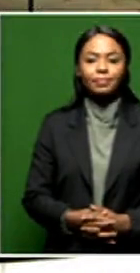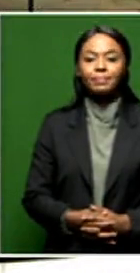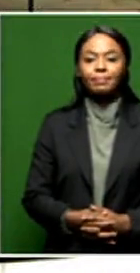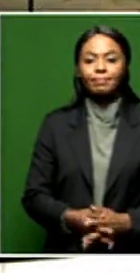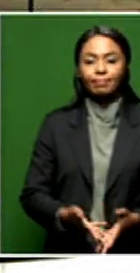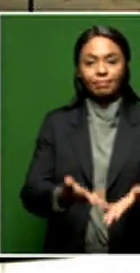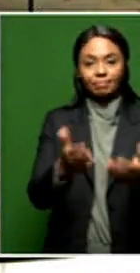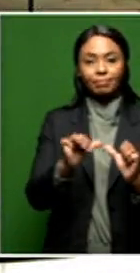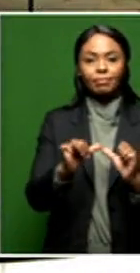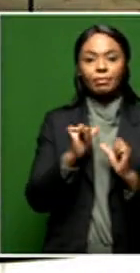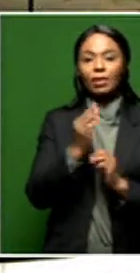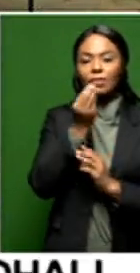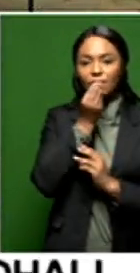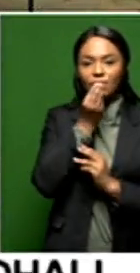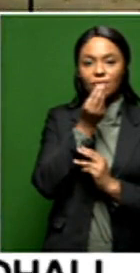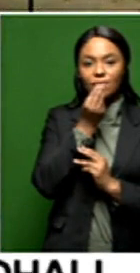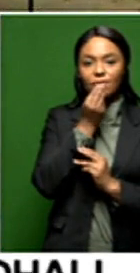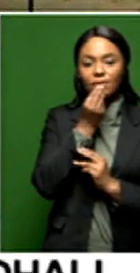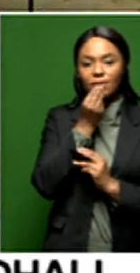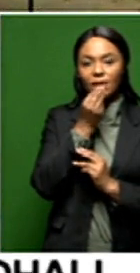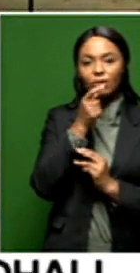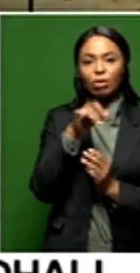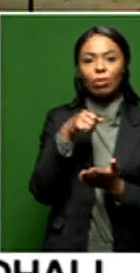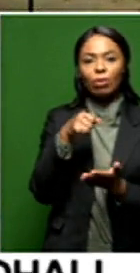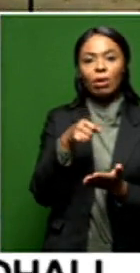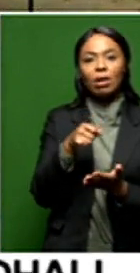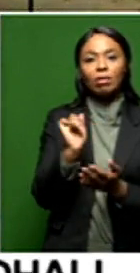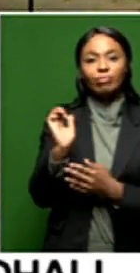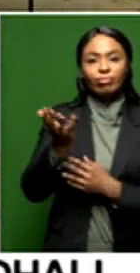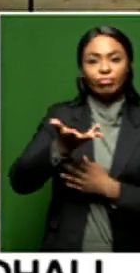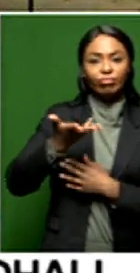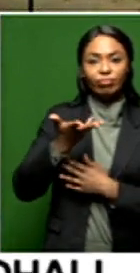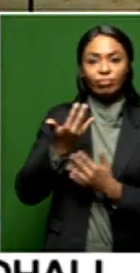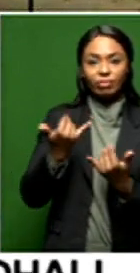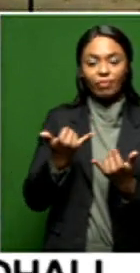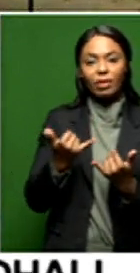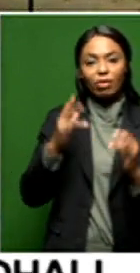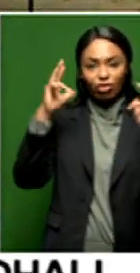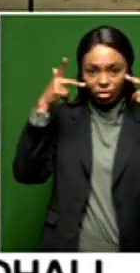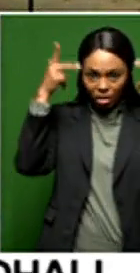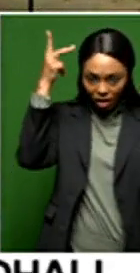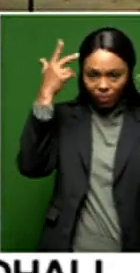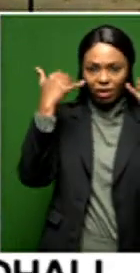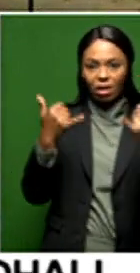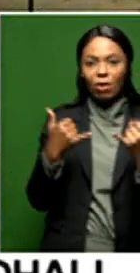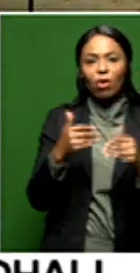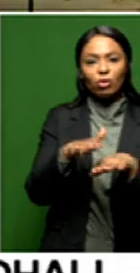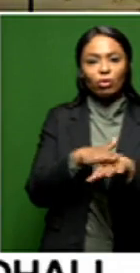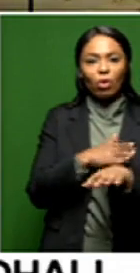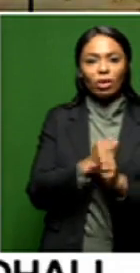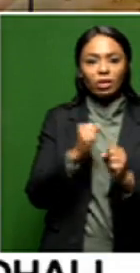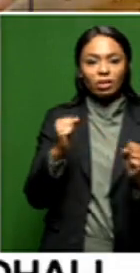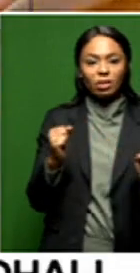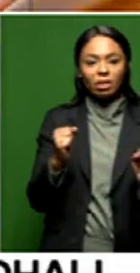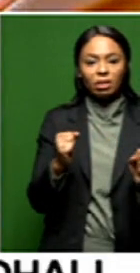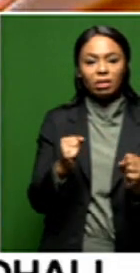Welcome back. Food halls are one of the biggest fast casual dining trends of the last decade, and they're showing no signs of slowing down.